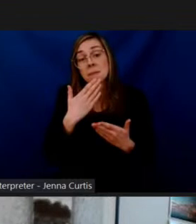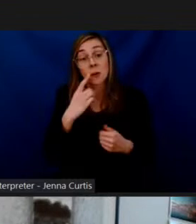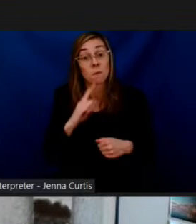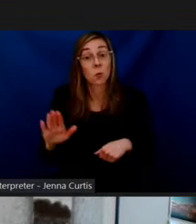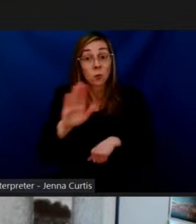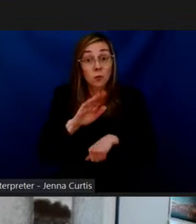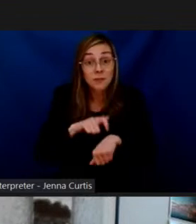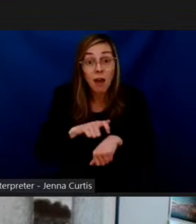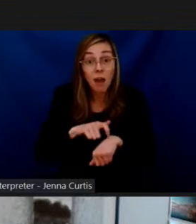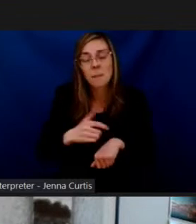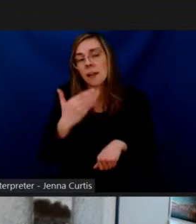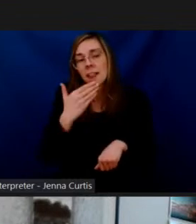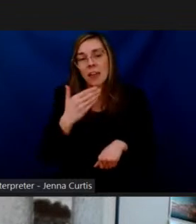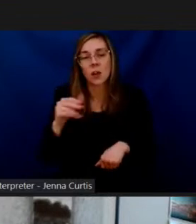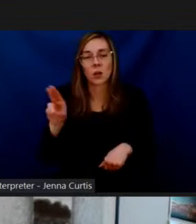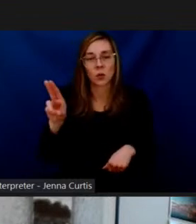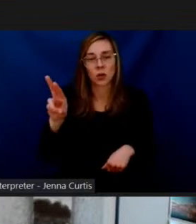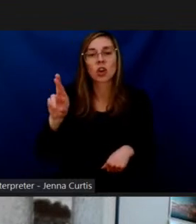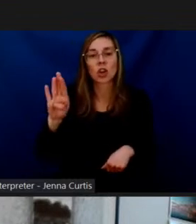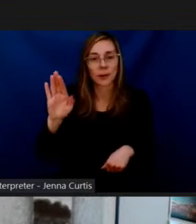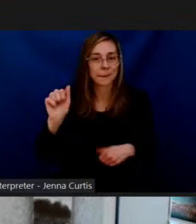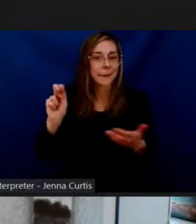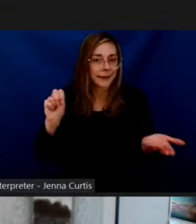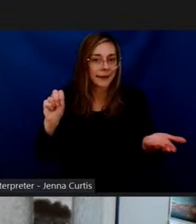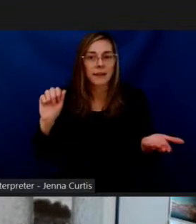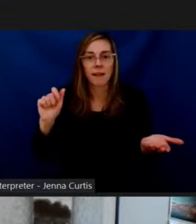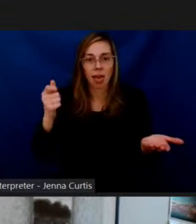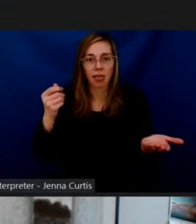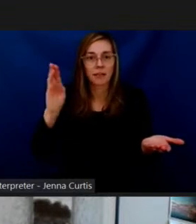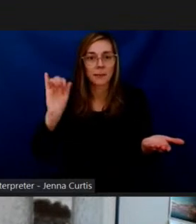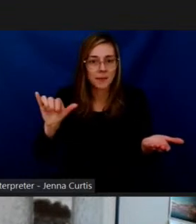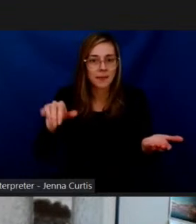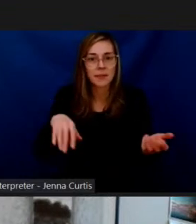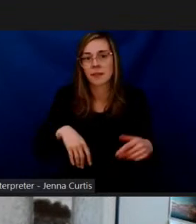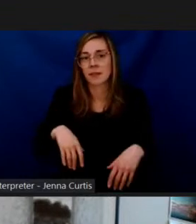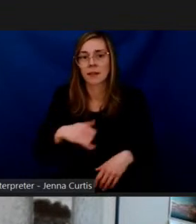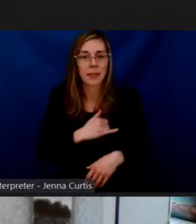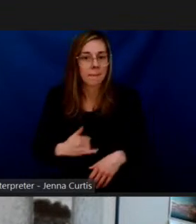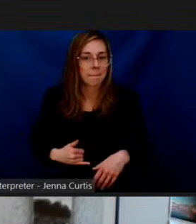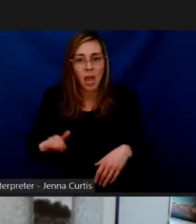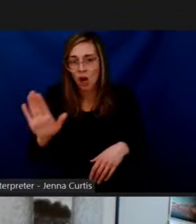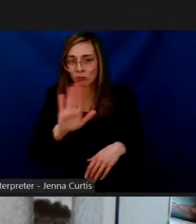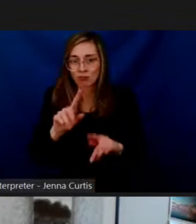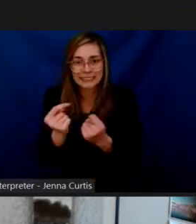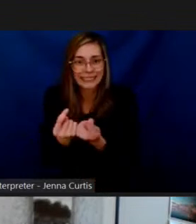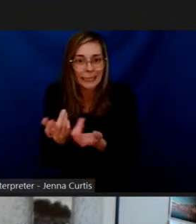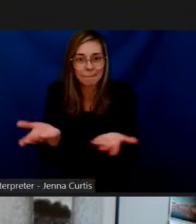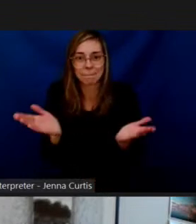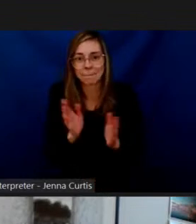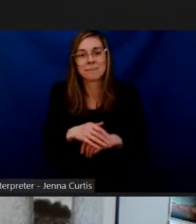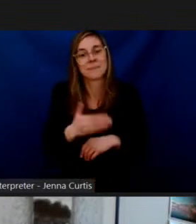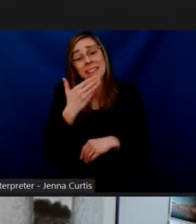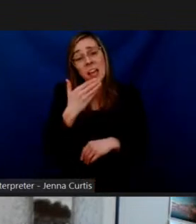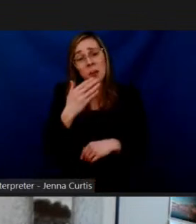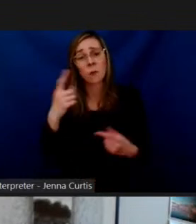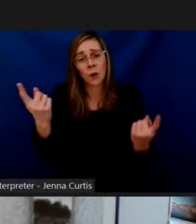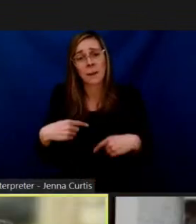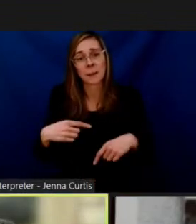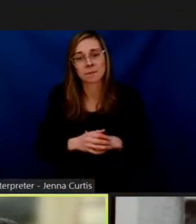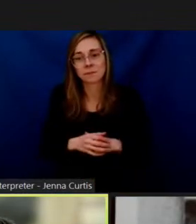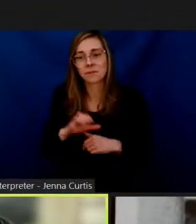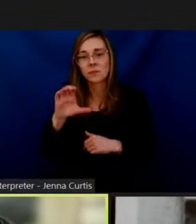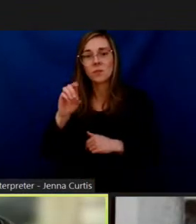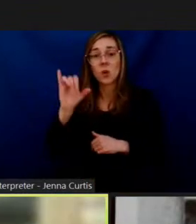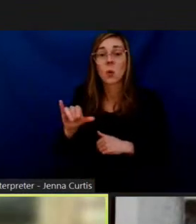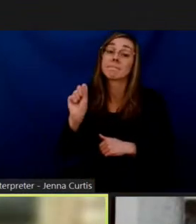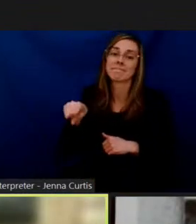and thanks to Urban Alchemy and the mayor's team. Thank you all for being here tonight. I appreciate it. thanks, Mayor. Yes, I'll